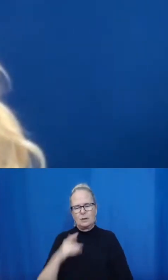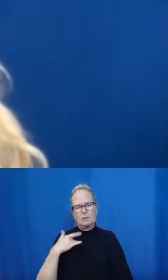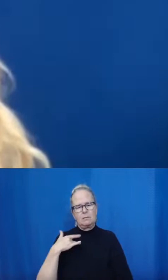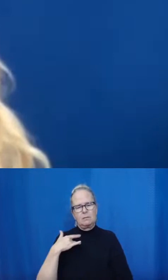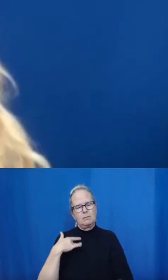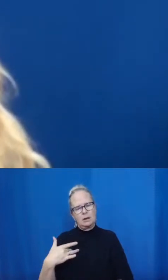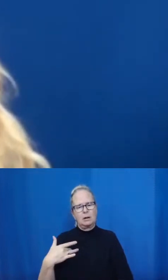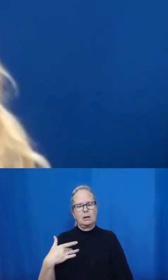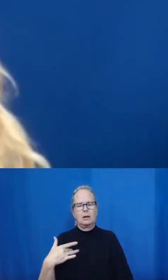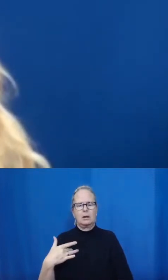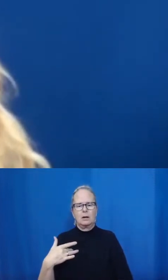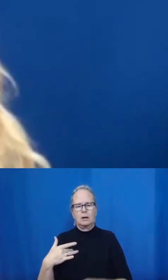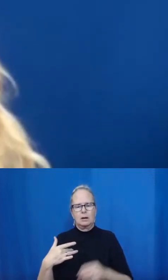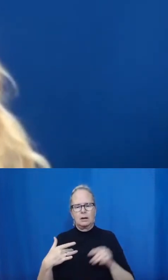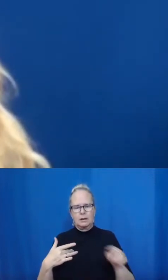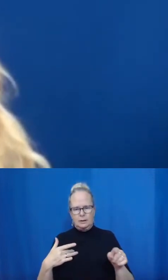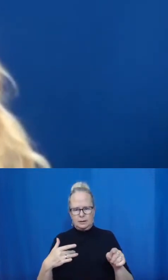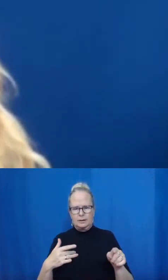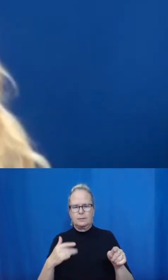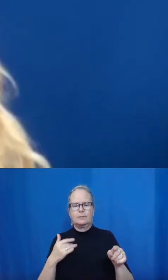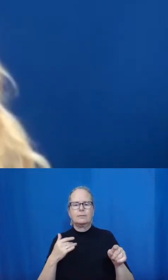blanket statements out of